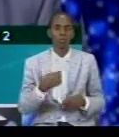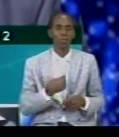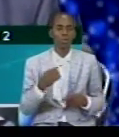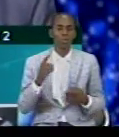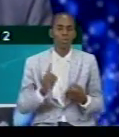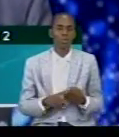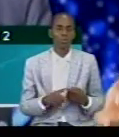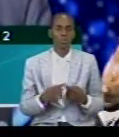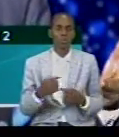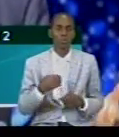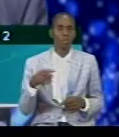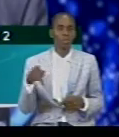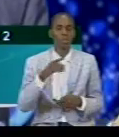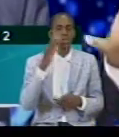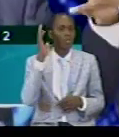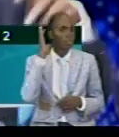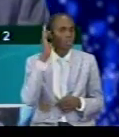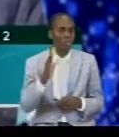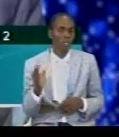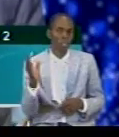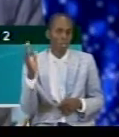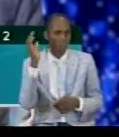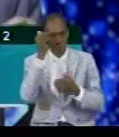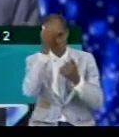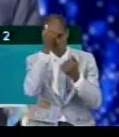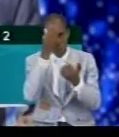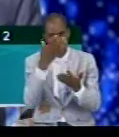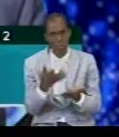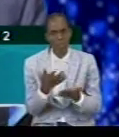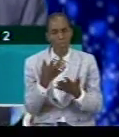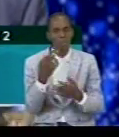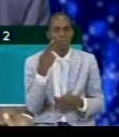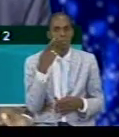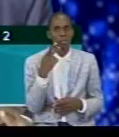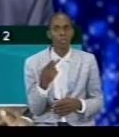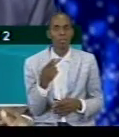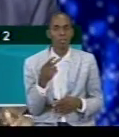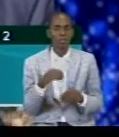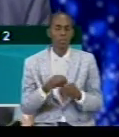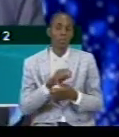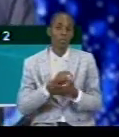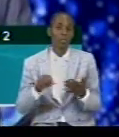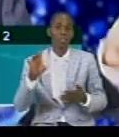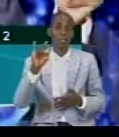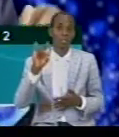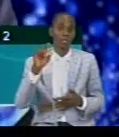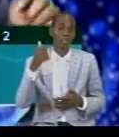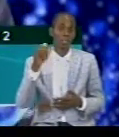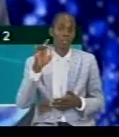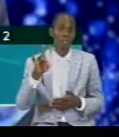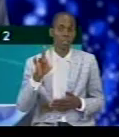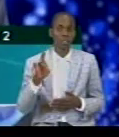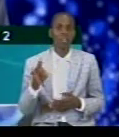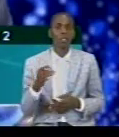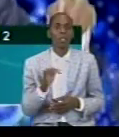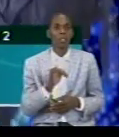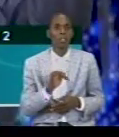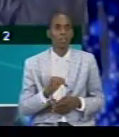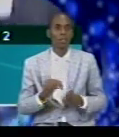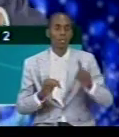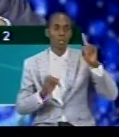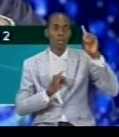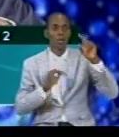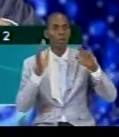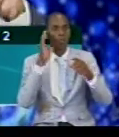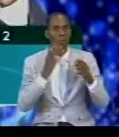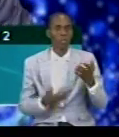him ye shall hearken." Let's go to verse 18. "I will raise them up a